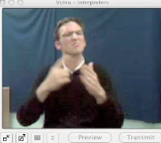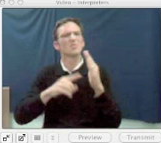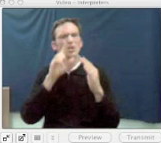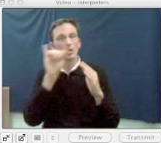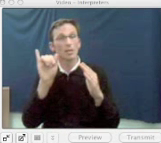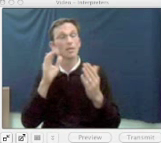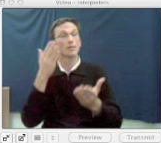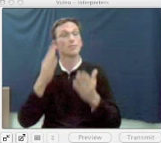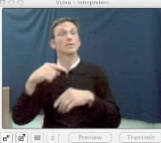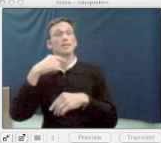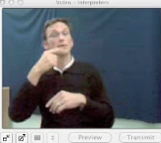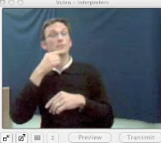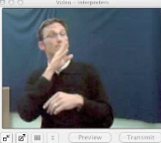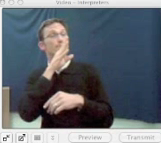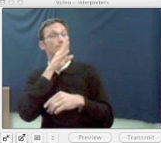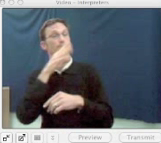accents,